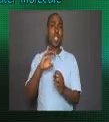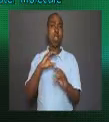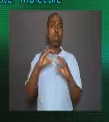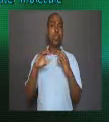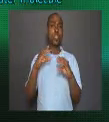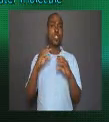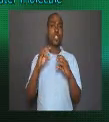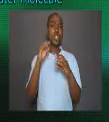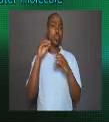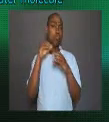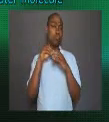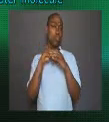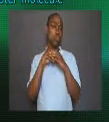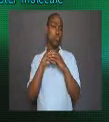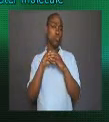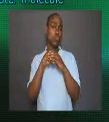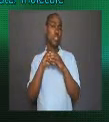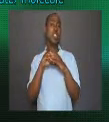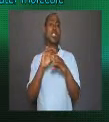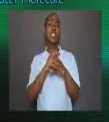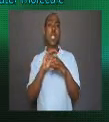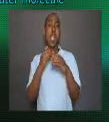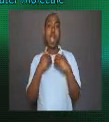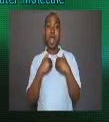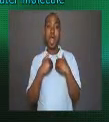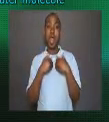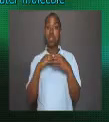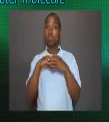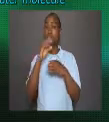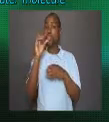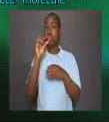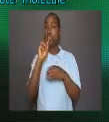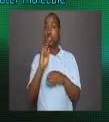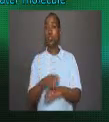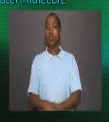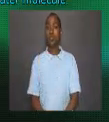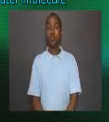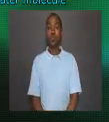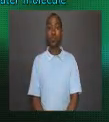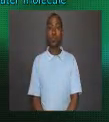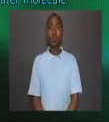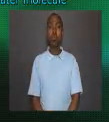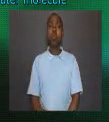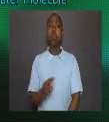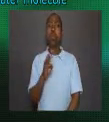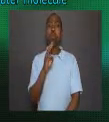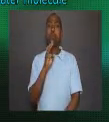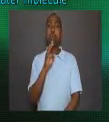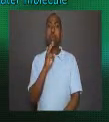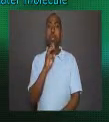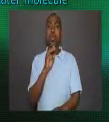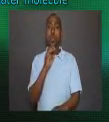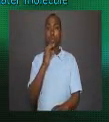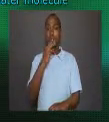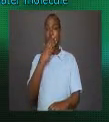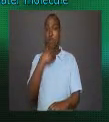is on the inside of the cell rather than the outside. The water potential is